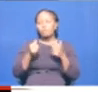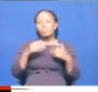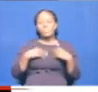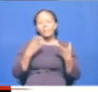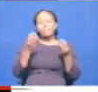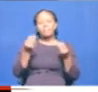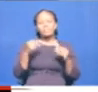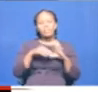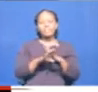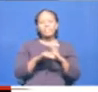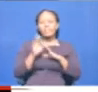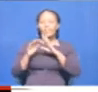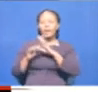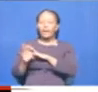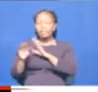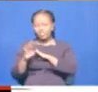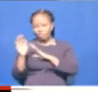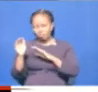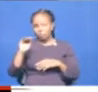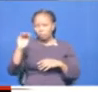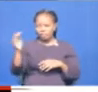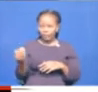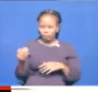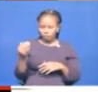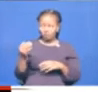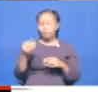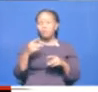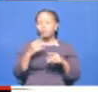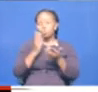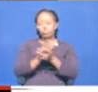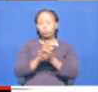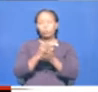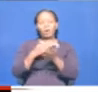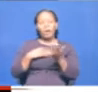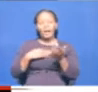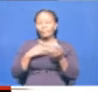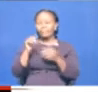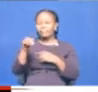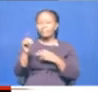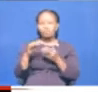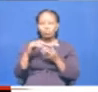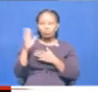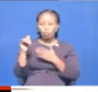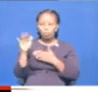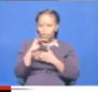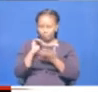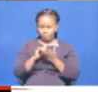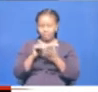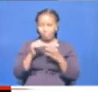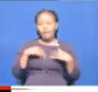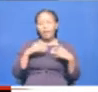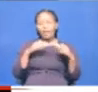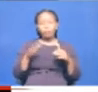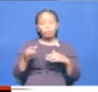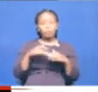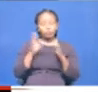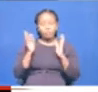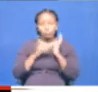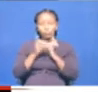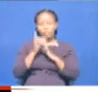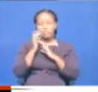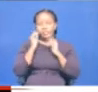the airport. So as much as there's a supply, it's very centralized, and there's an opportunity for developers, which we've leveraged,